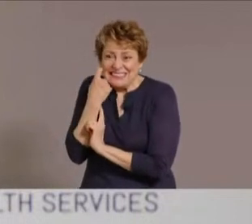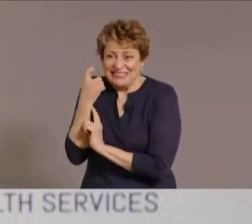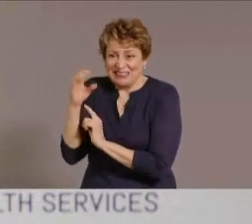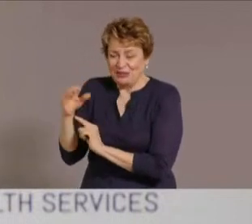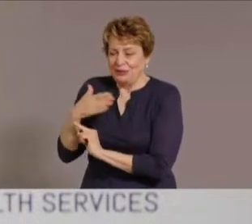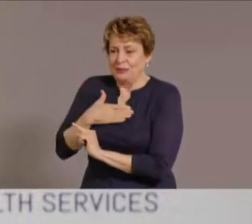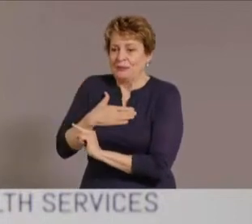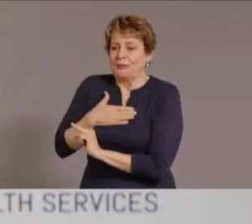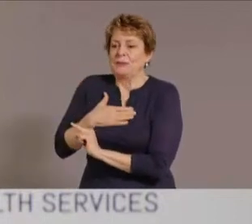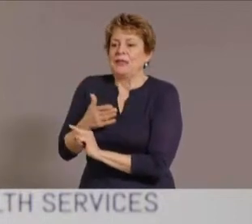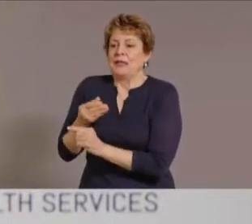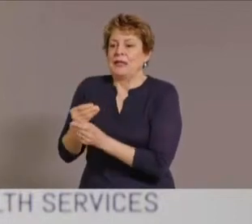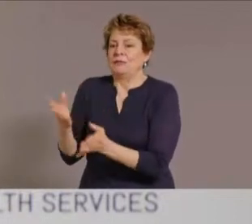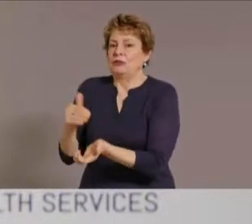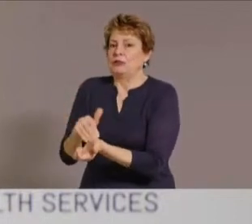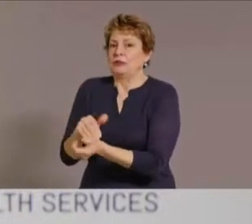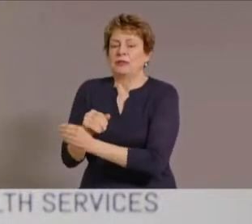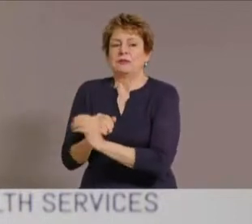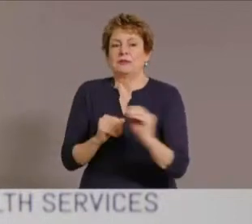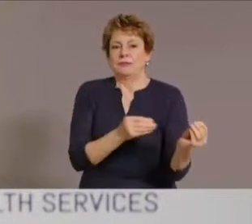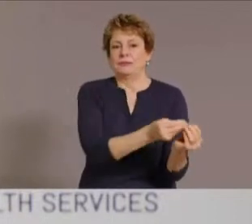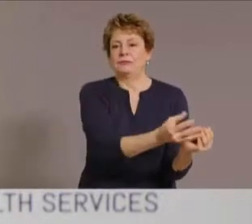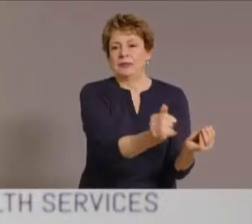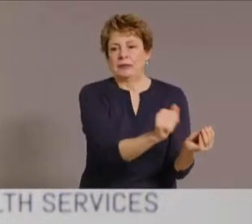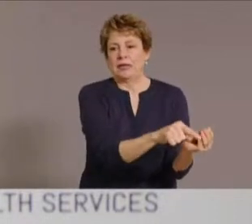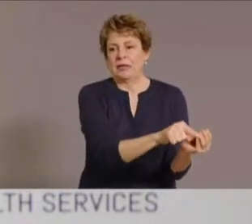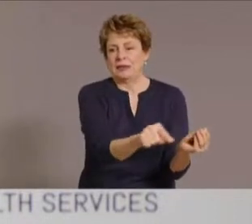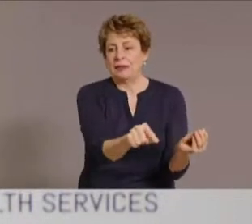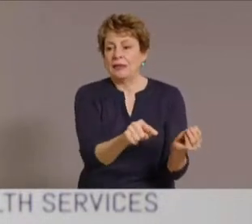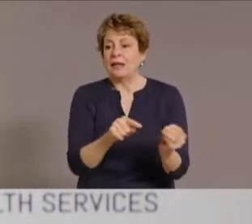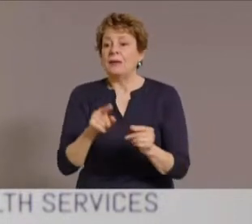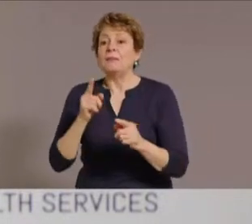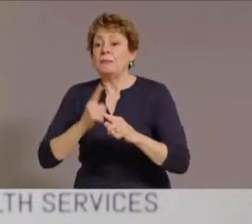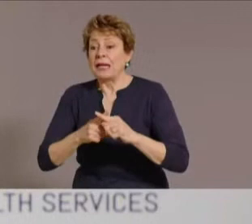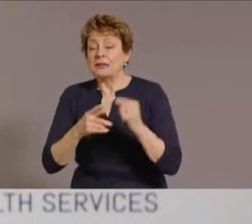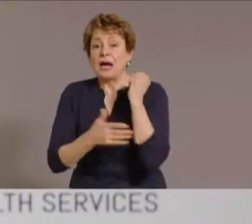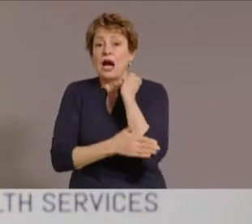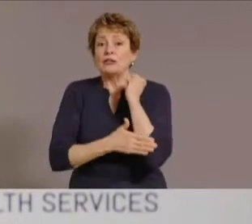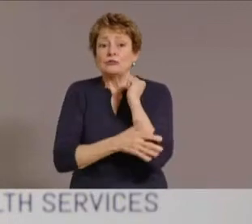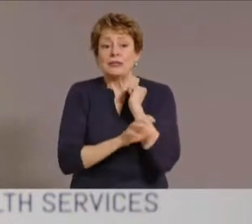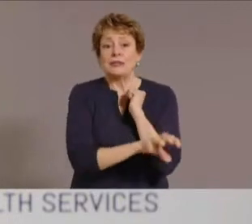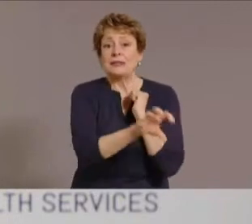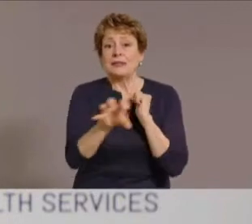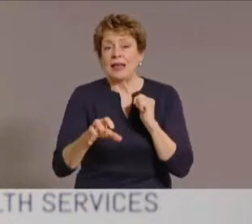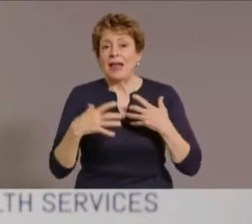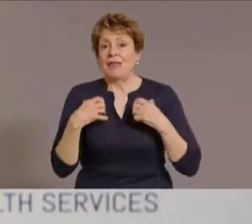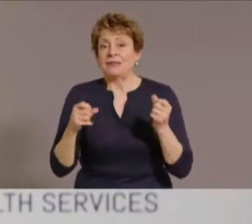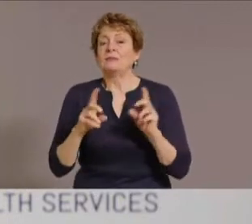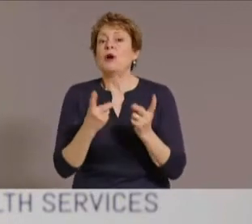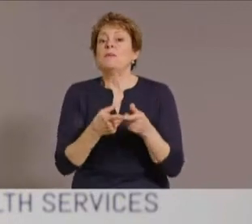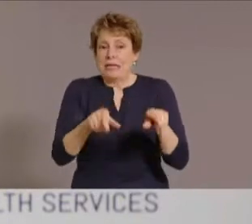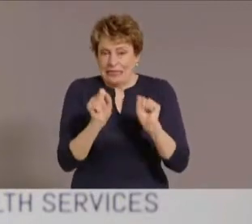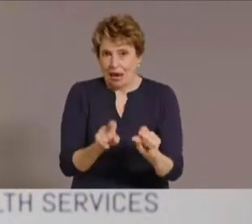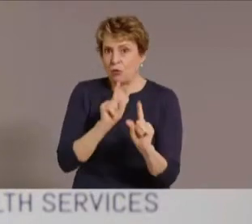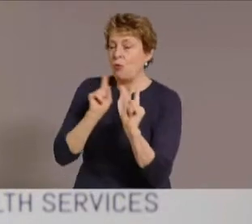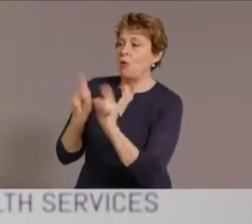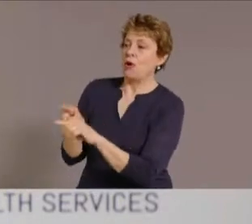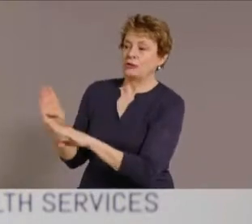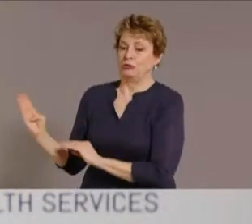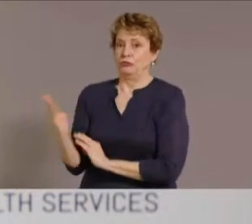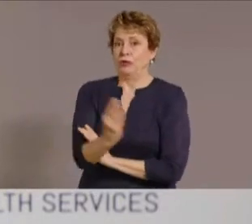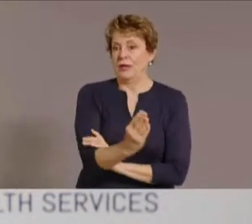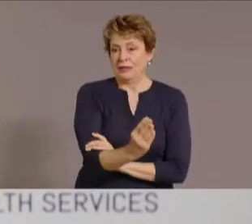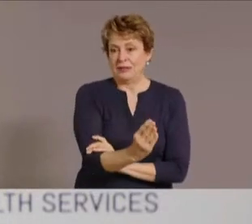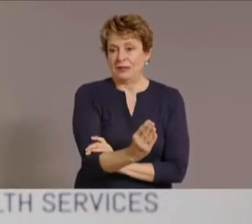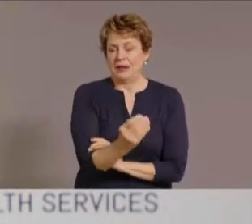also agreed that we should go ahead and open up ordering. So it was a combination of steps, but we're excited that providers are going to be able to do that